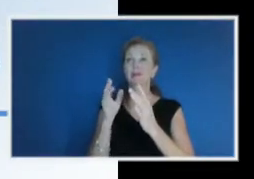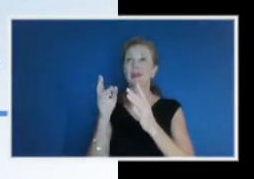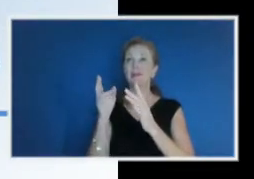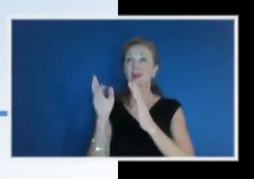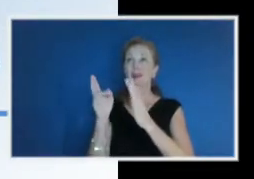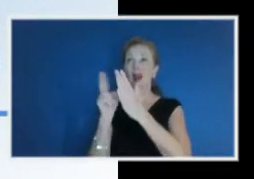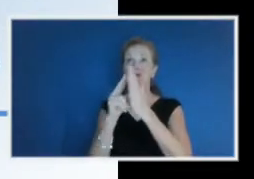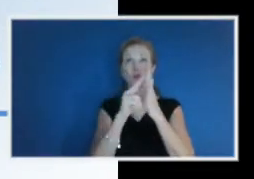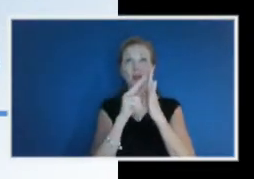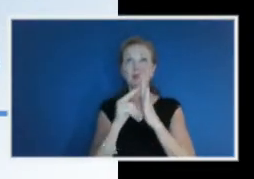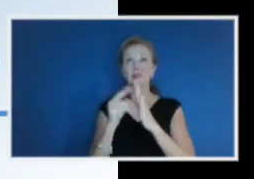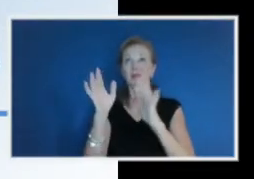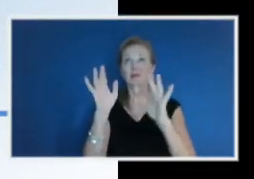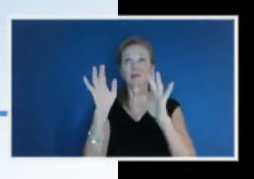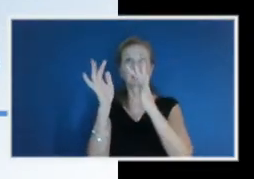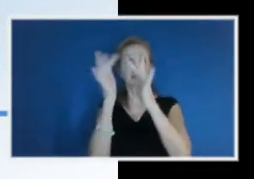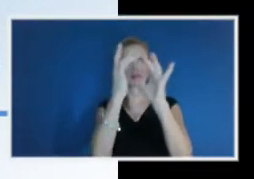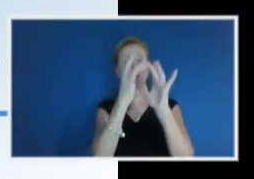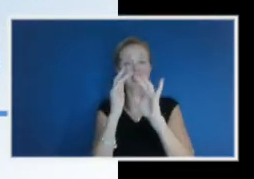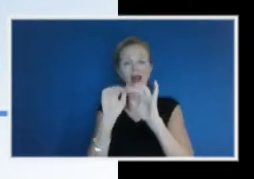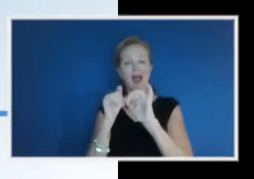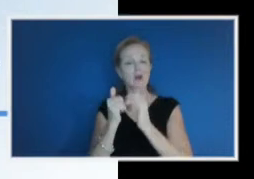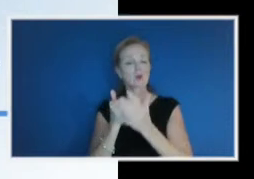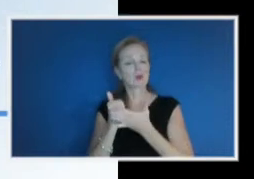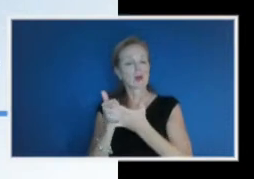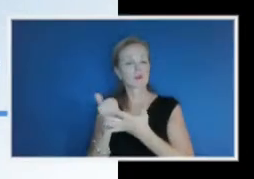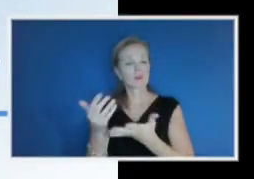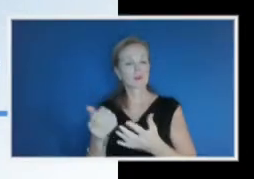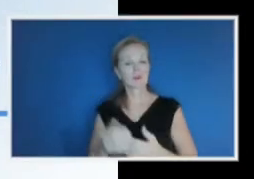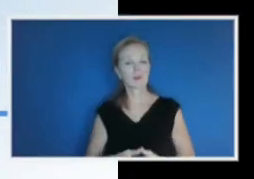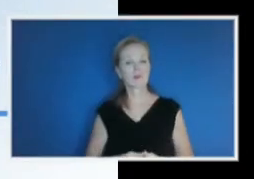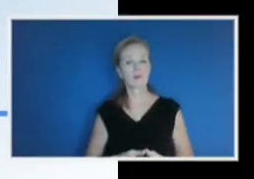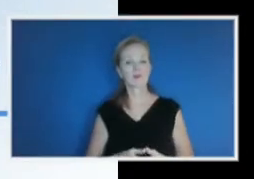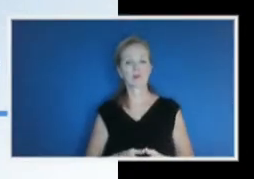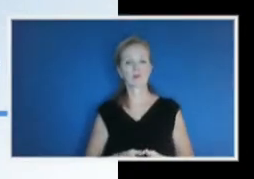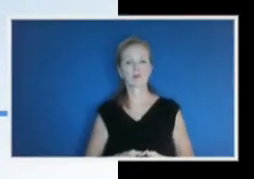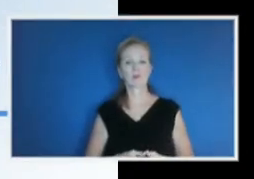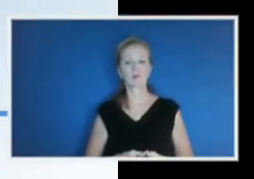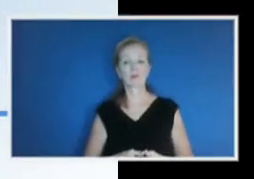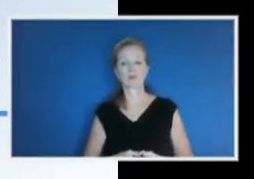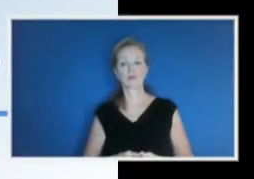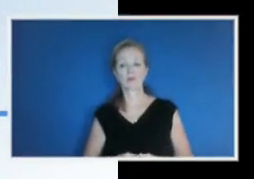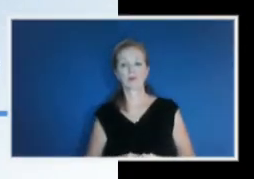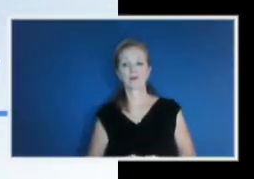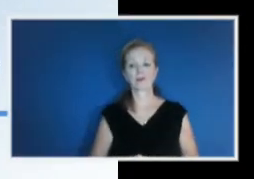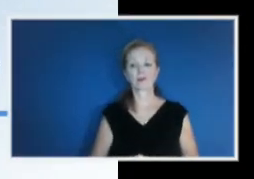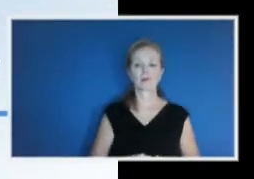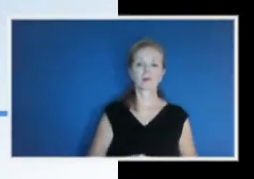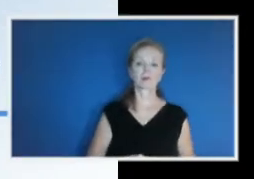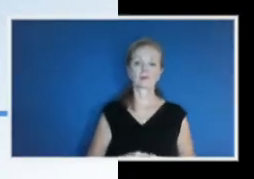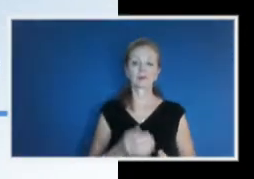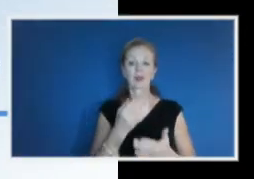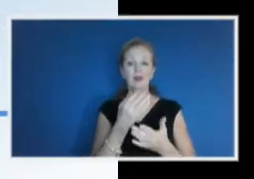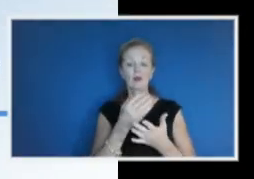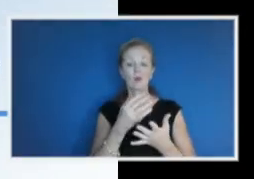of discussion and requests for programs to assist firms to finance their